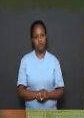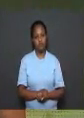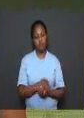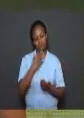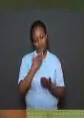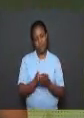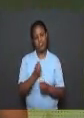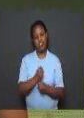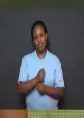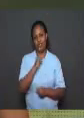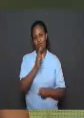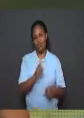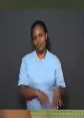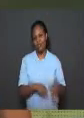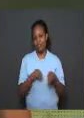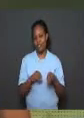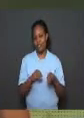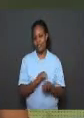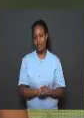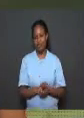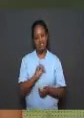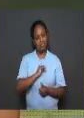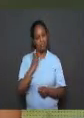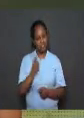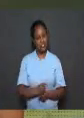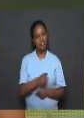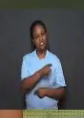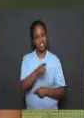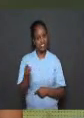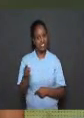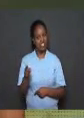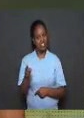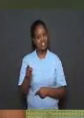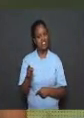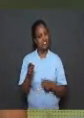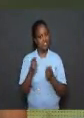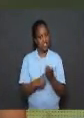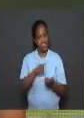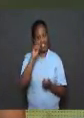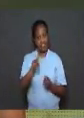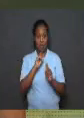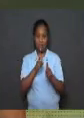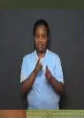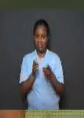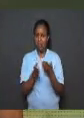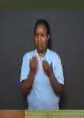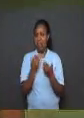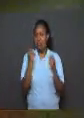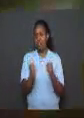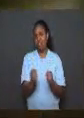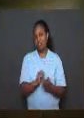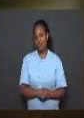Good work, students. I am sure you were able to answer this question easily.